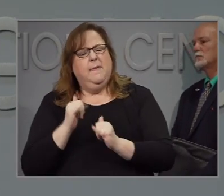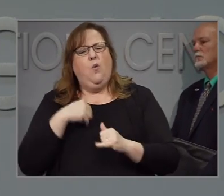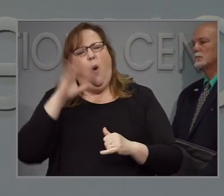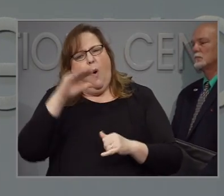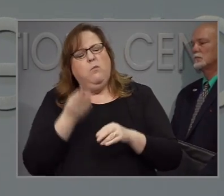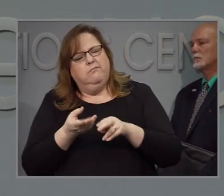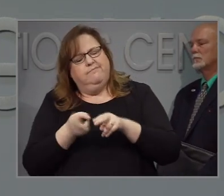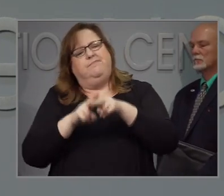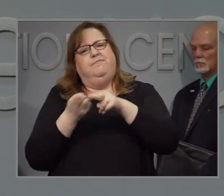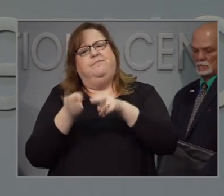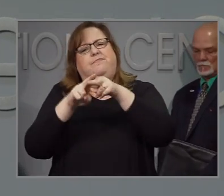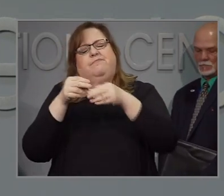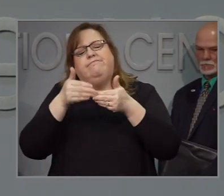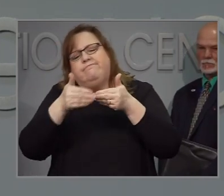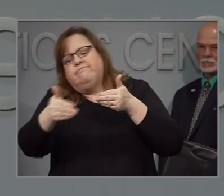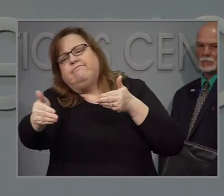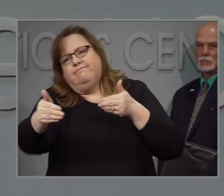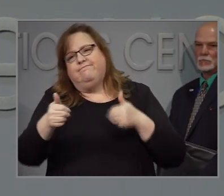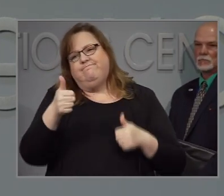you. Thank you.